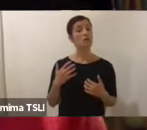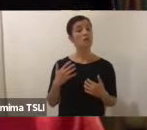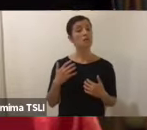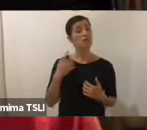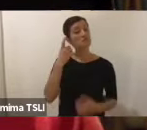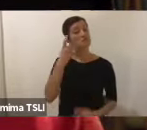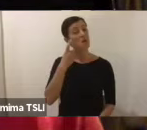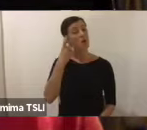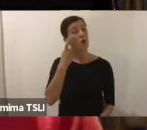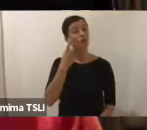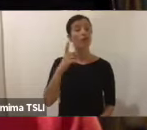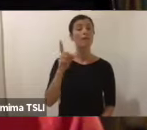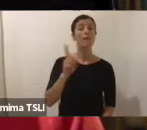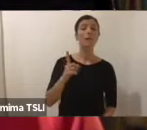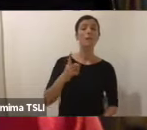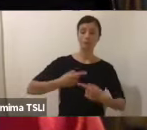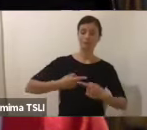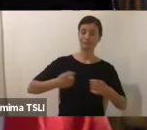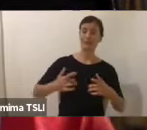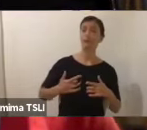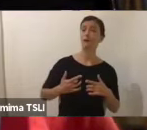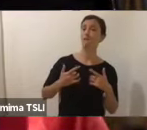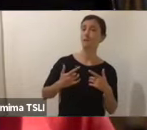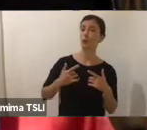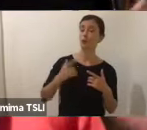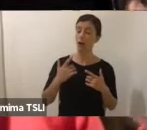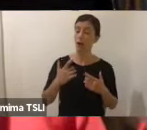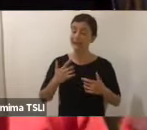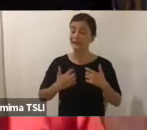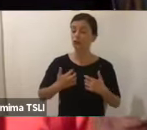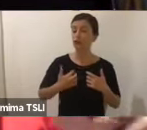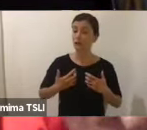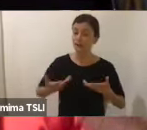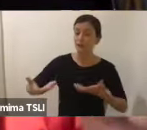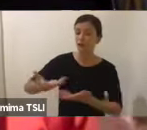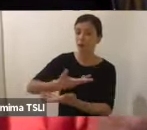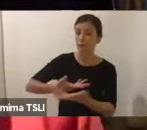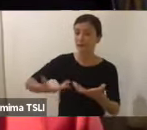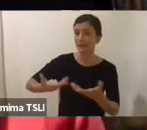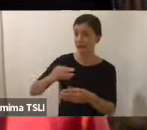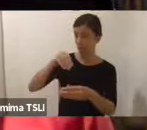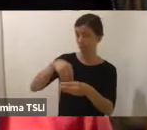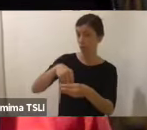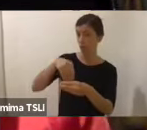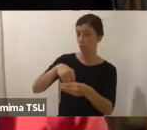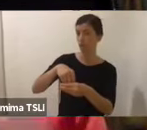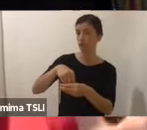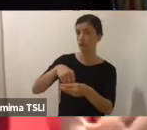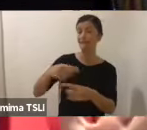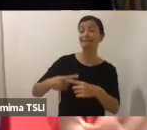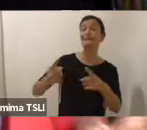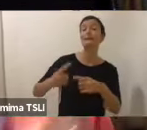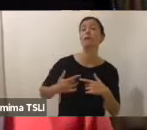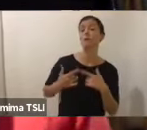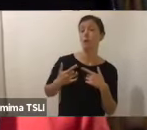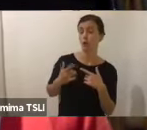sabuti did with um surya gupta but maybe people with definitely different views and they could do a